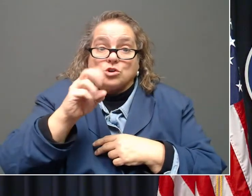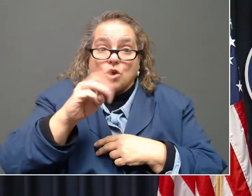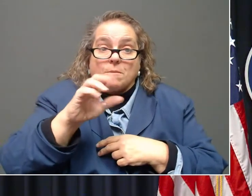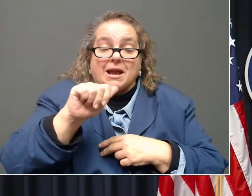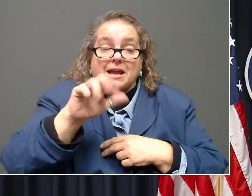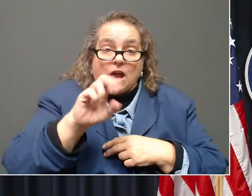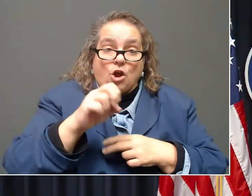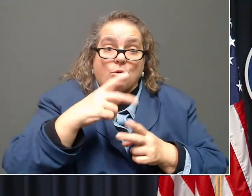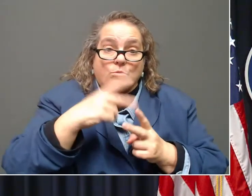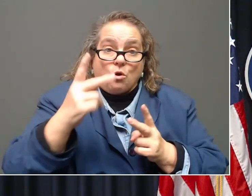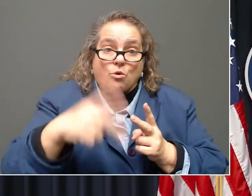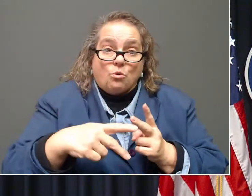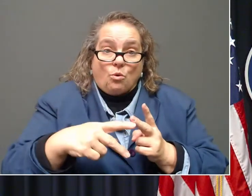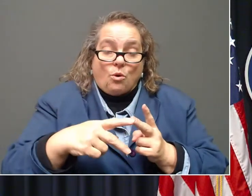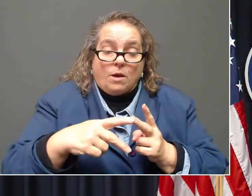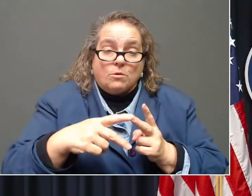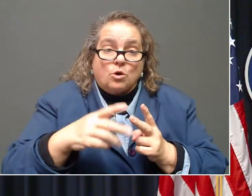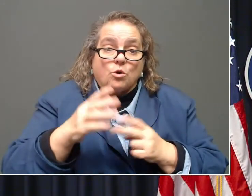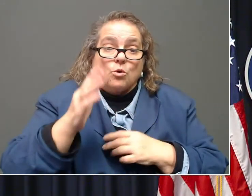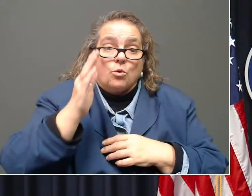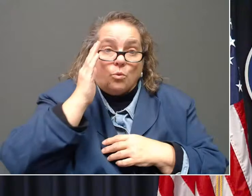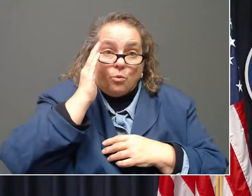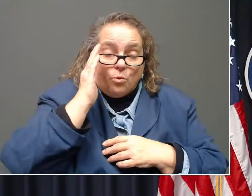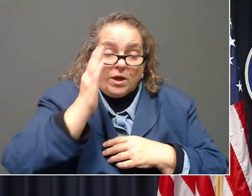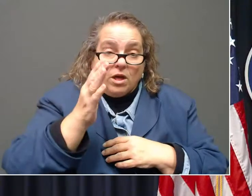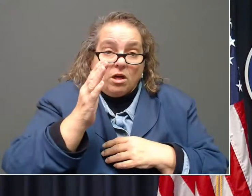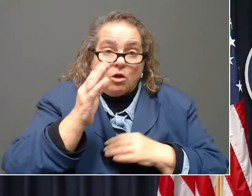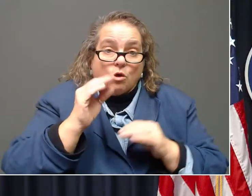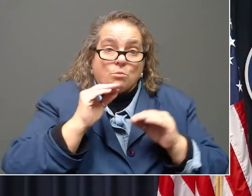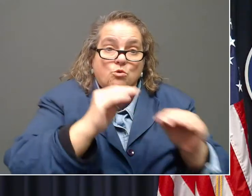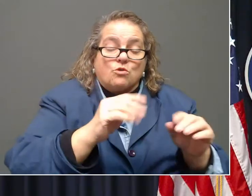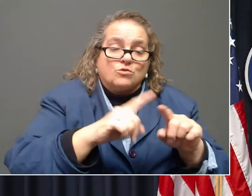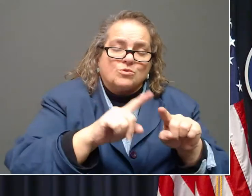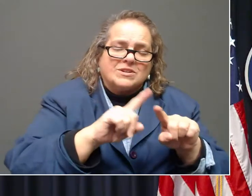with transportation issues. Those are huge in our state. But